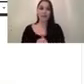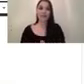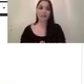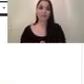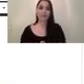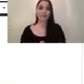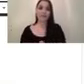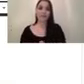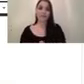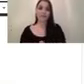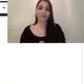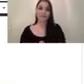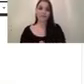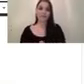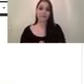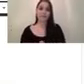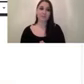will really